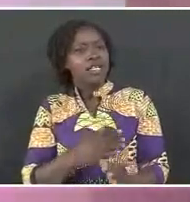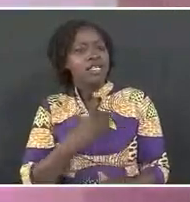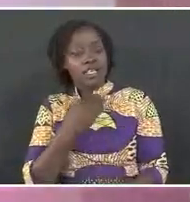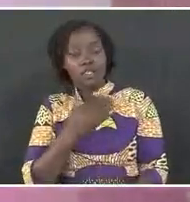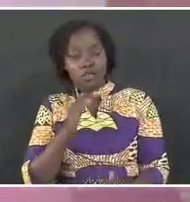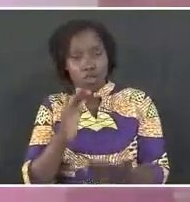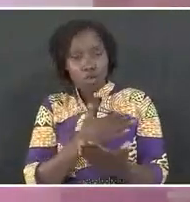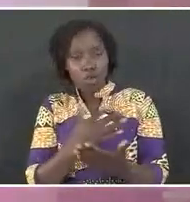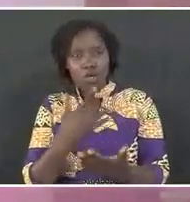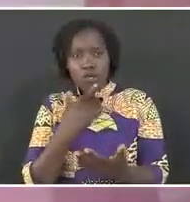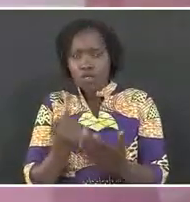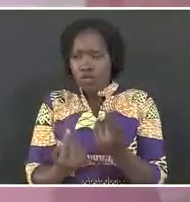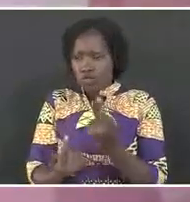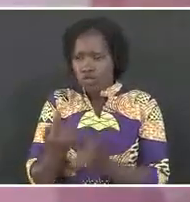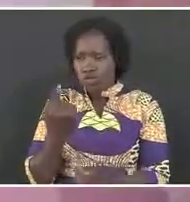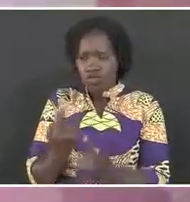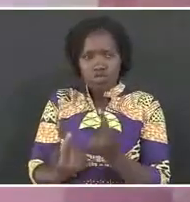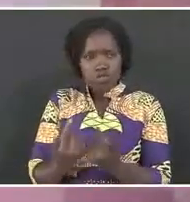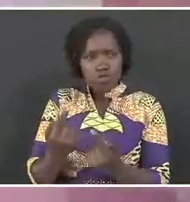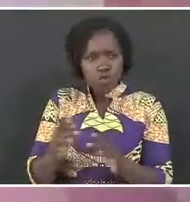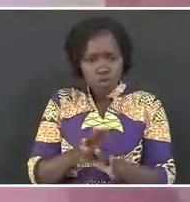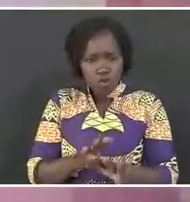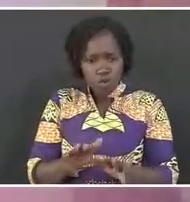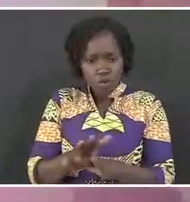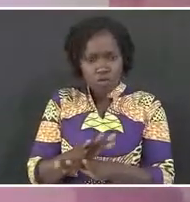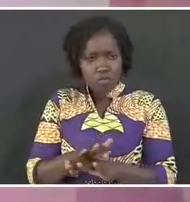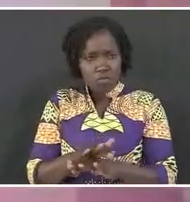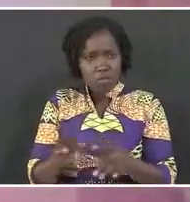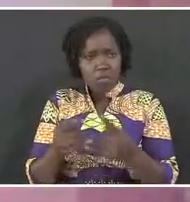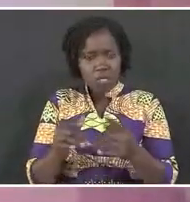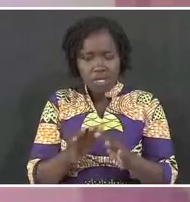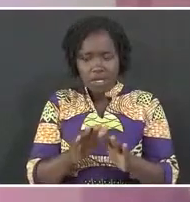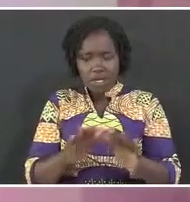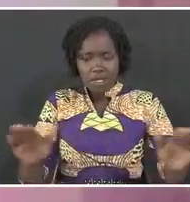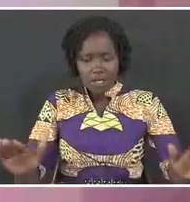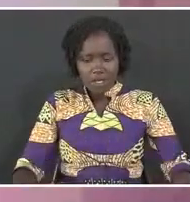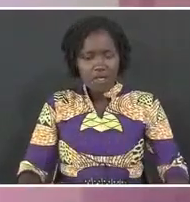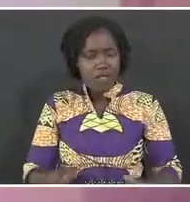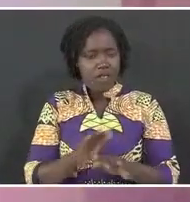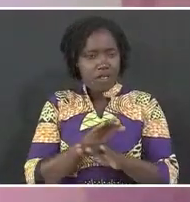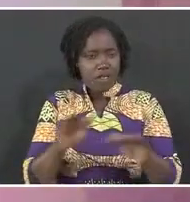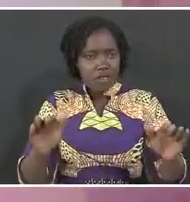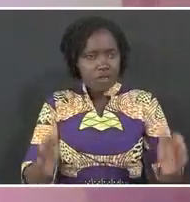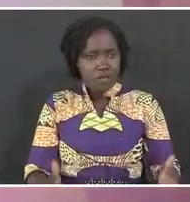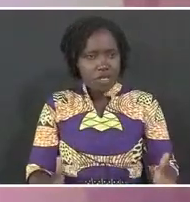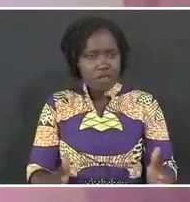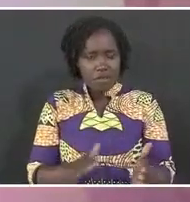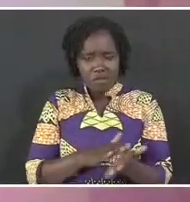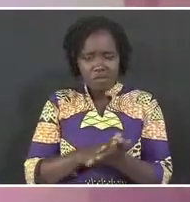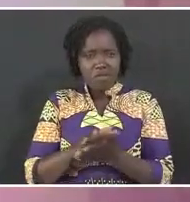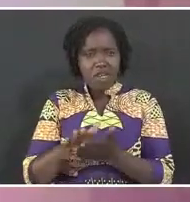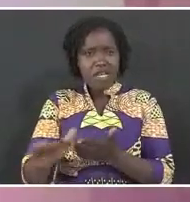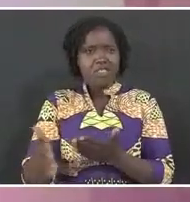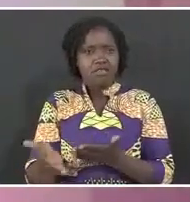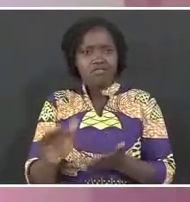And so we would put curtains on the floor, get into a sleeping bag, and sleep.